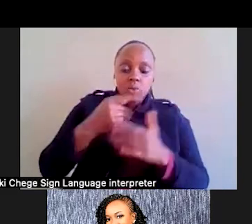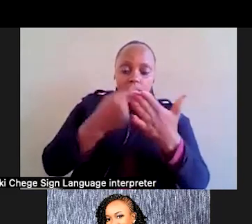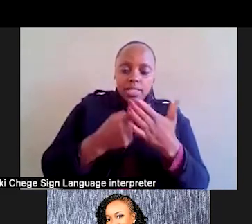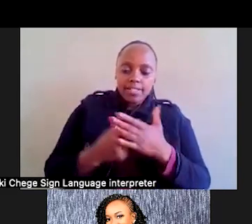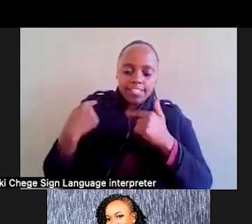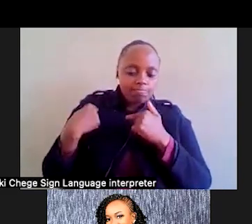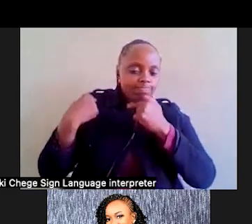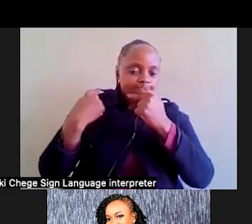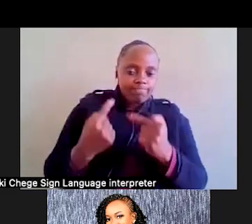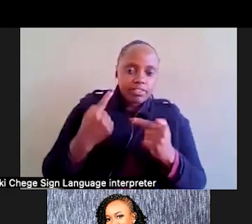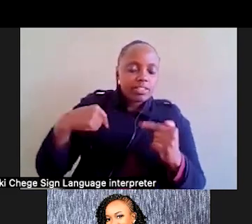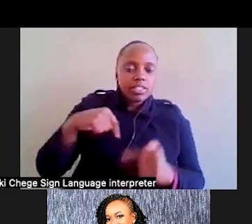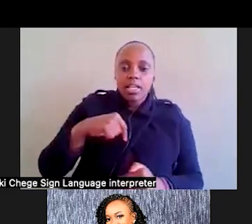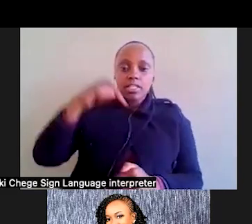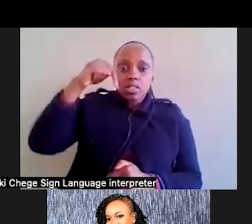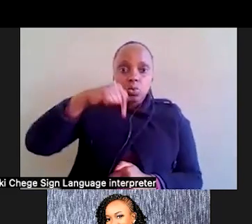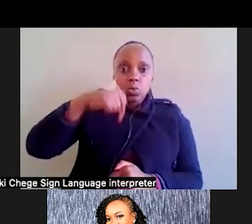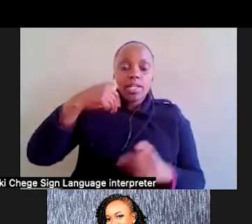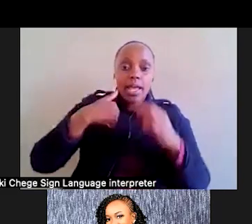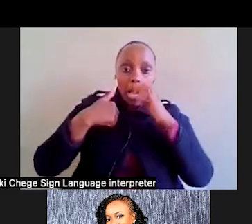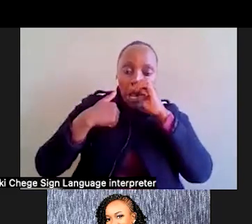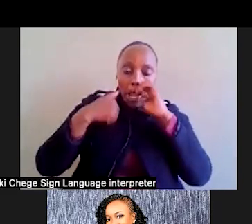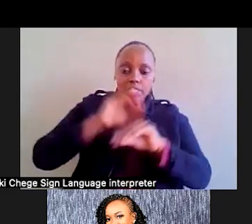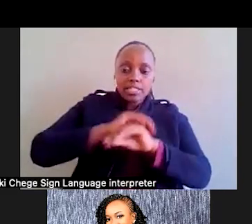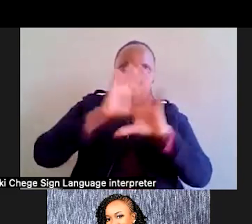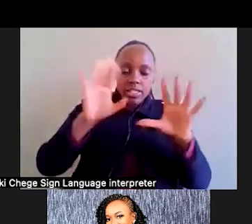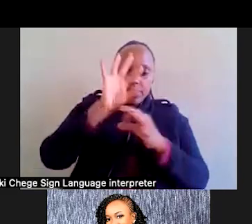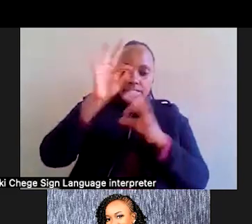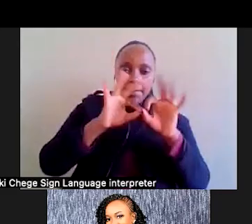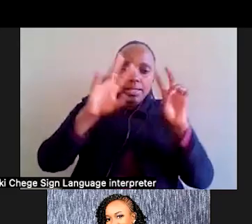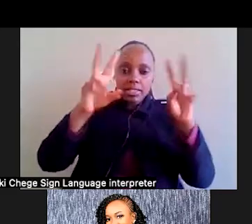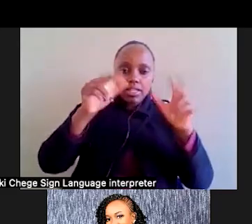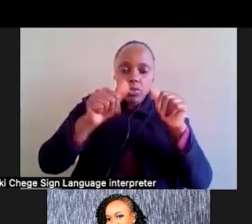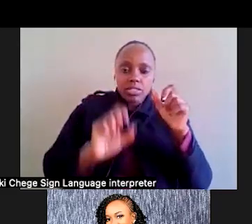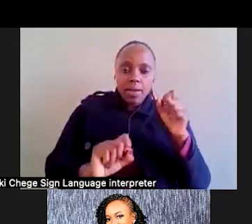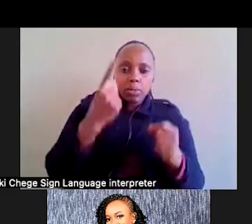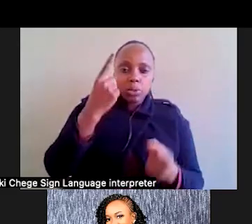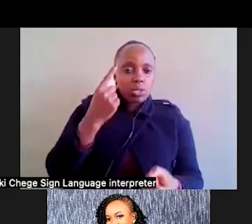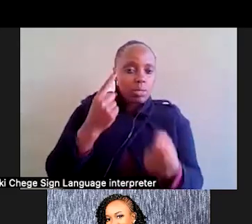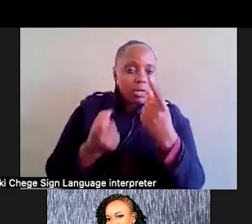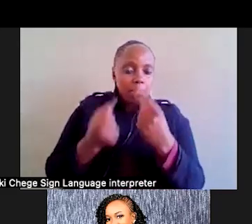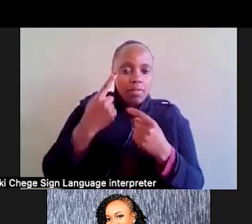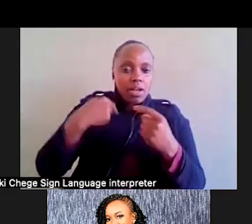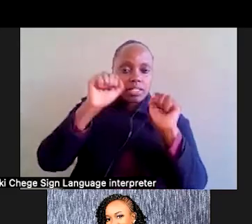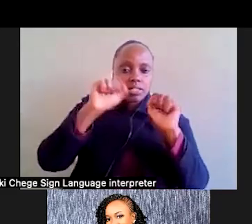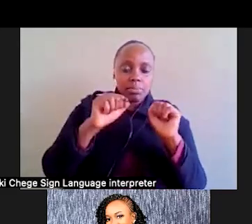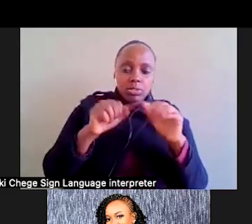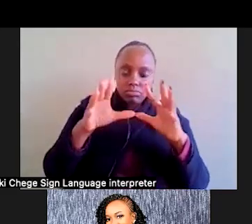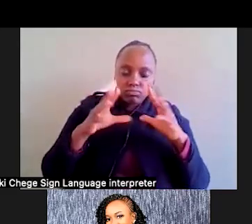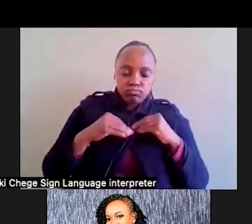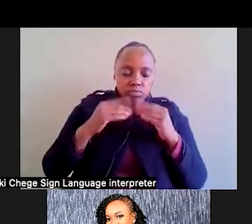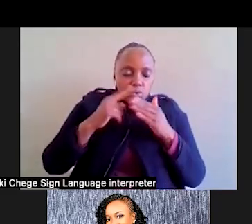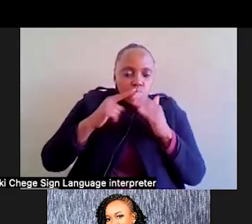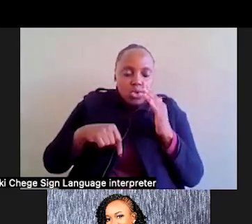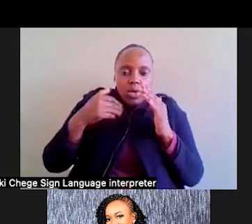we've had today, it is clear that certain themes have been emerging, and we can take them as our takeout for